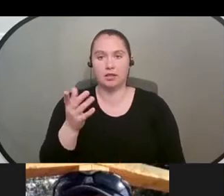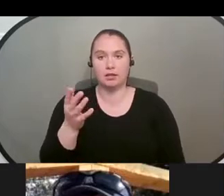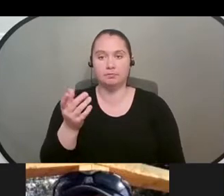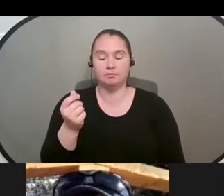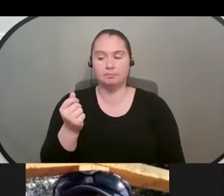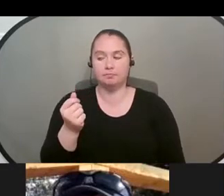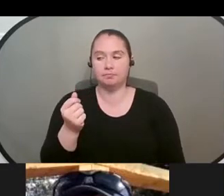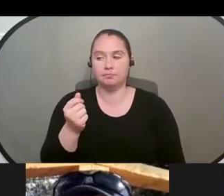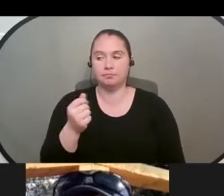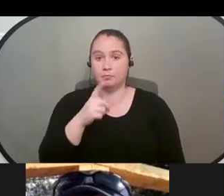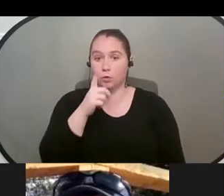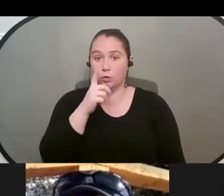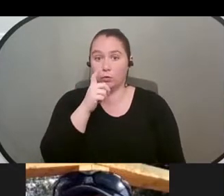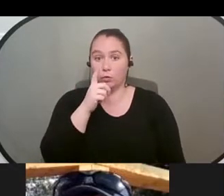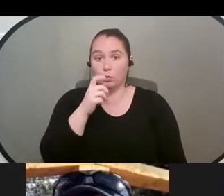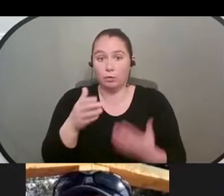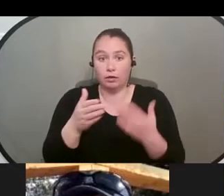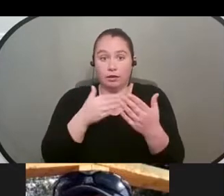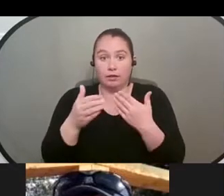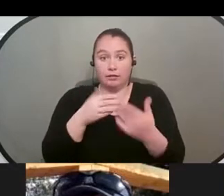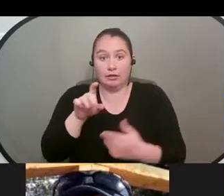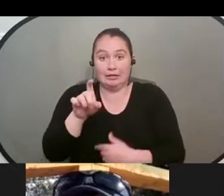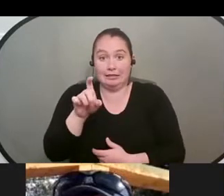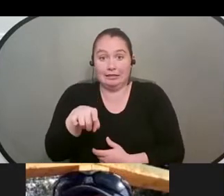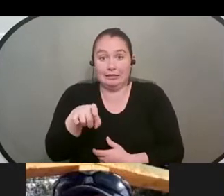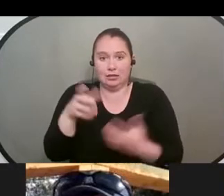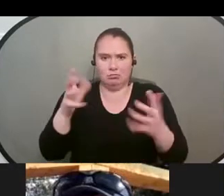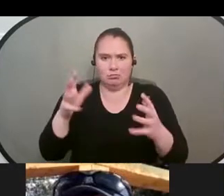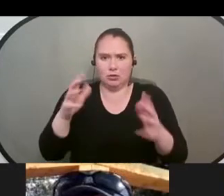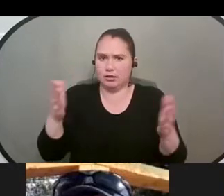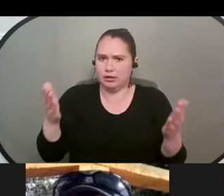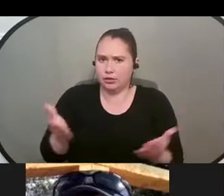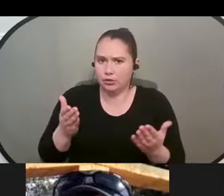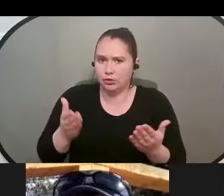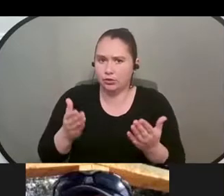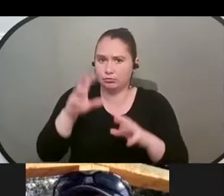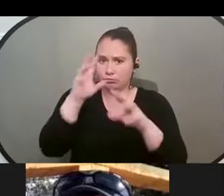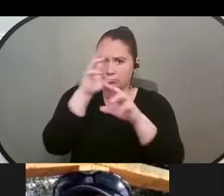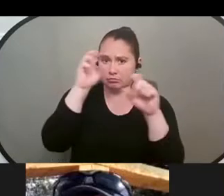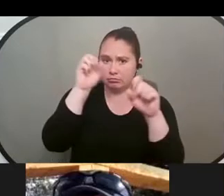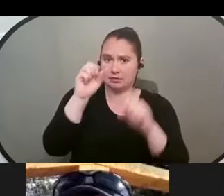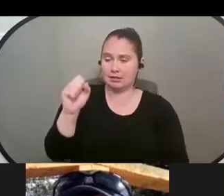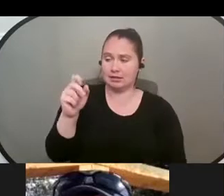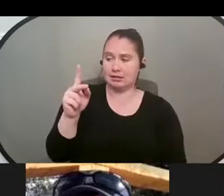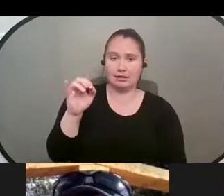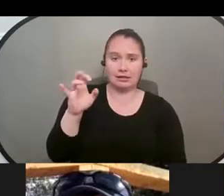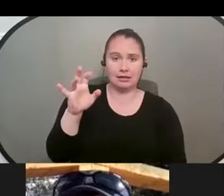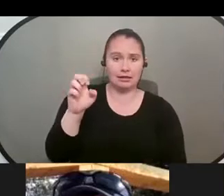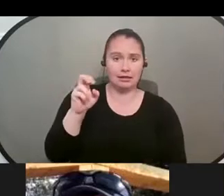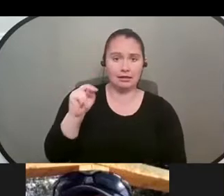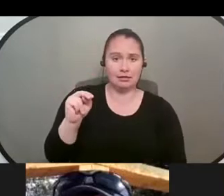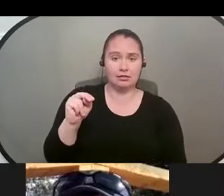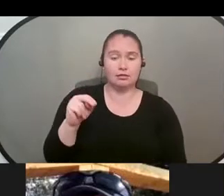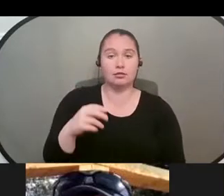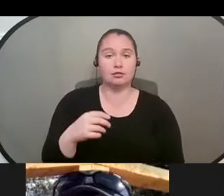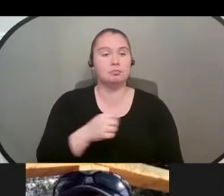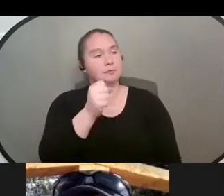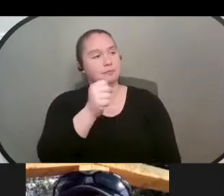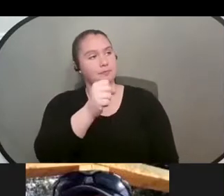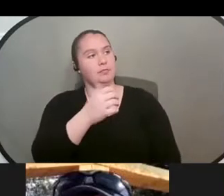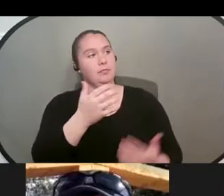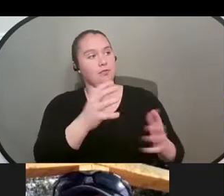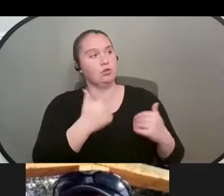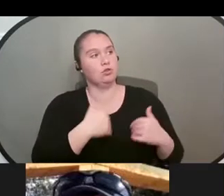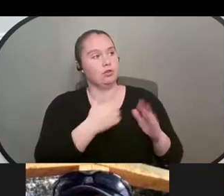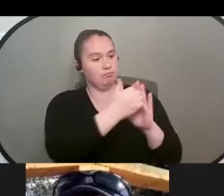Whoever we need is here, Dr. Kincannon. Yes, we have a quorum and our presenters